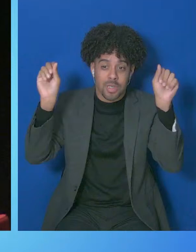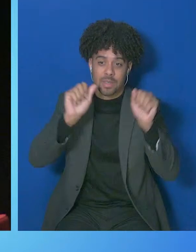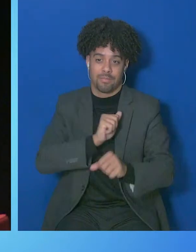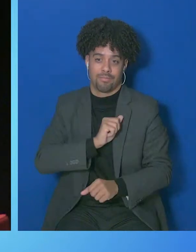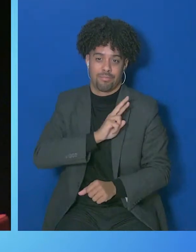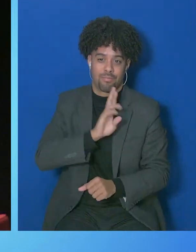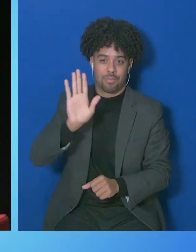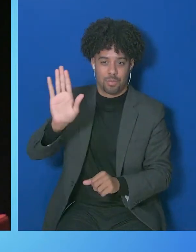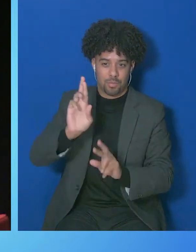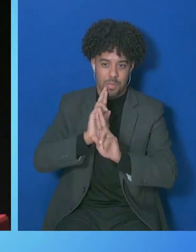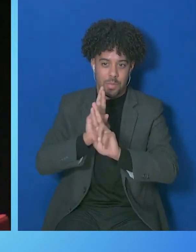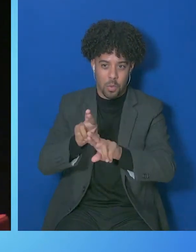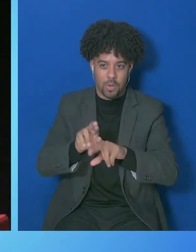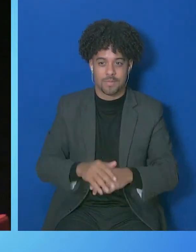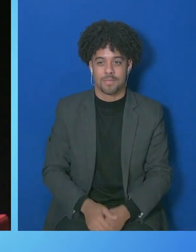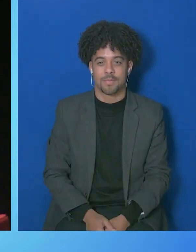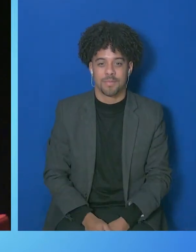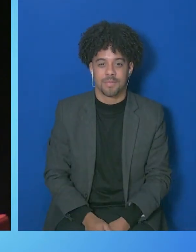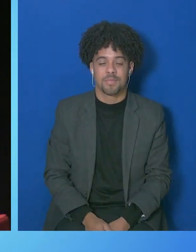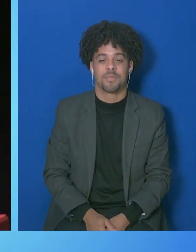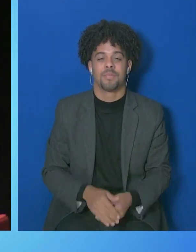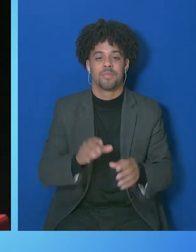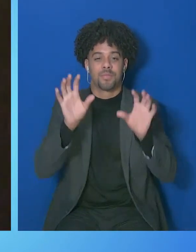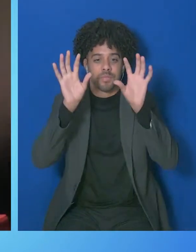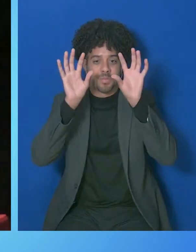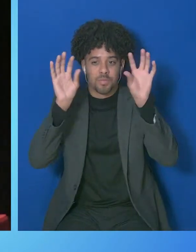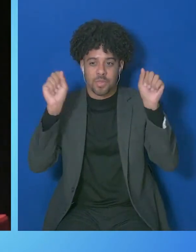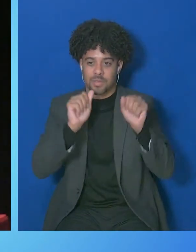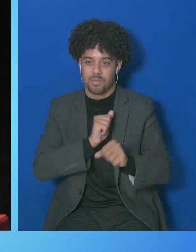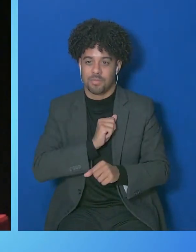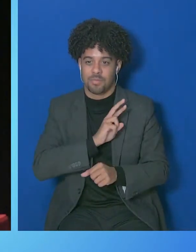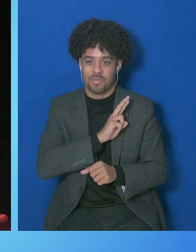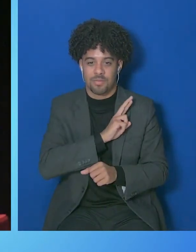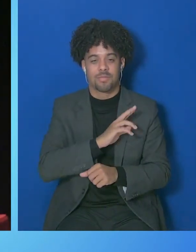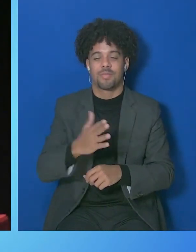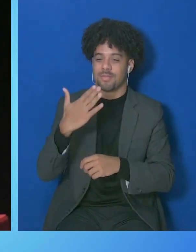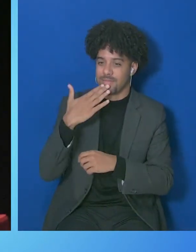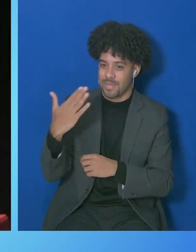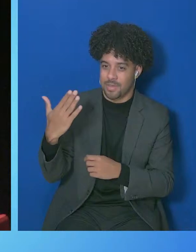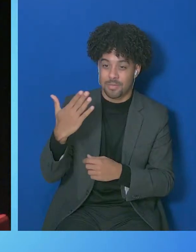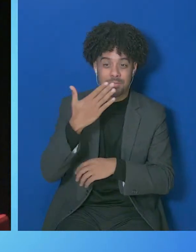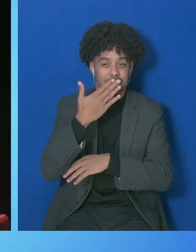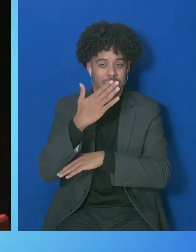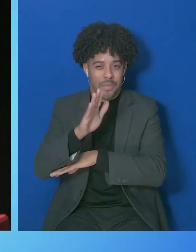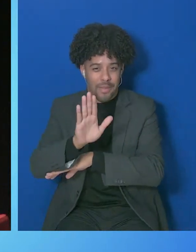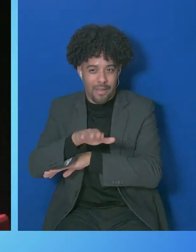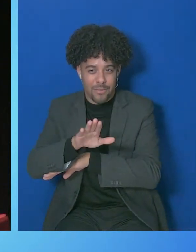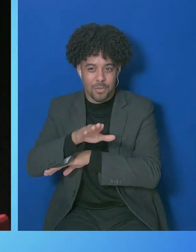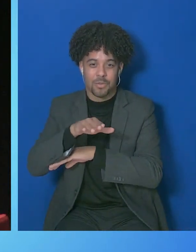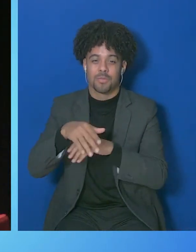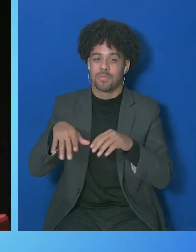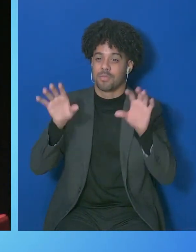Thank you. Good afternoon, President Kneifel,